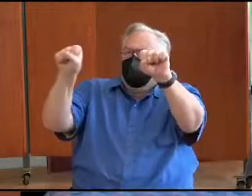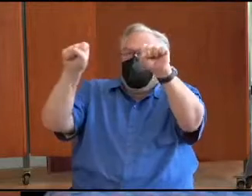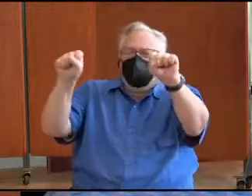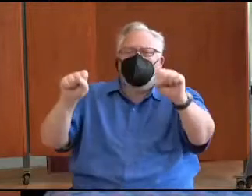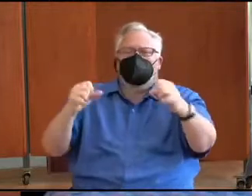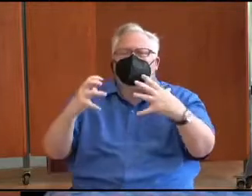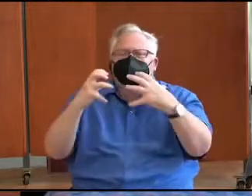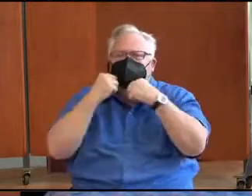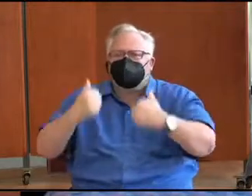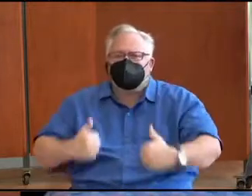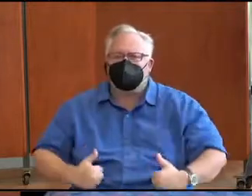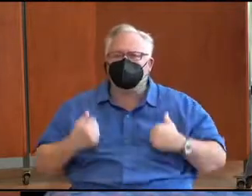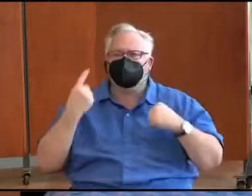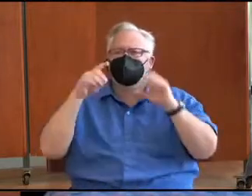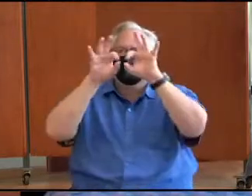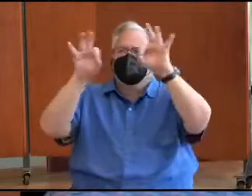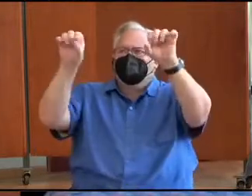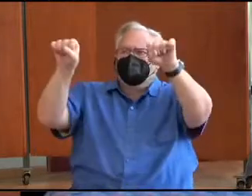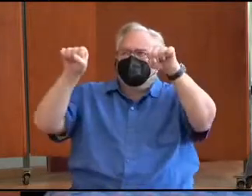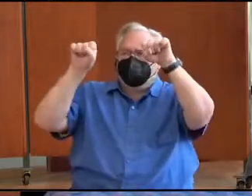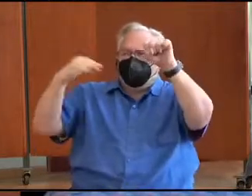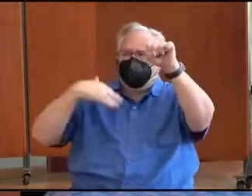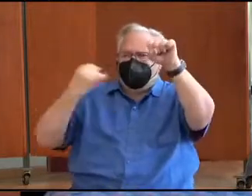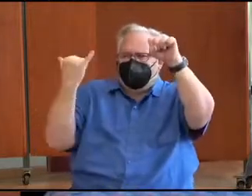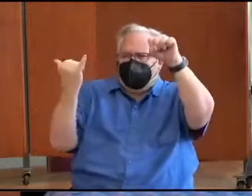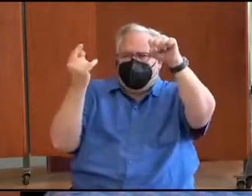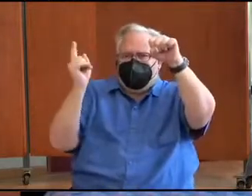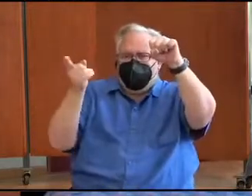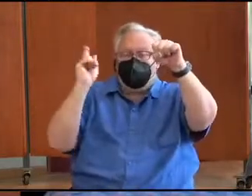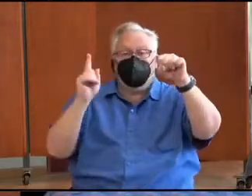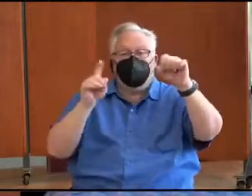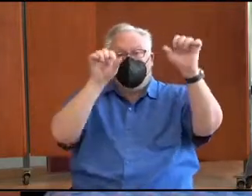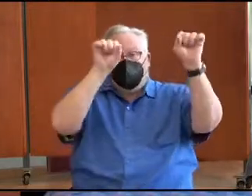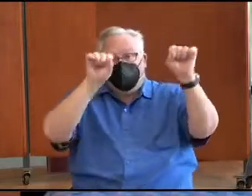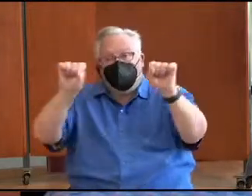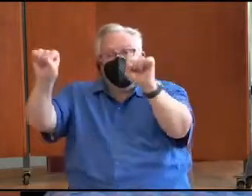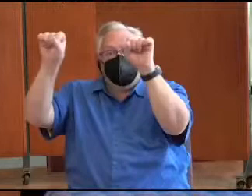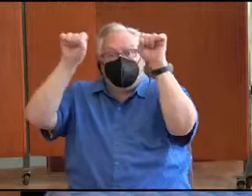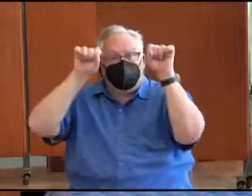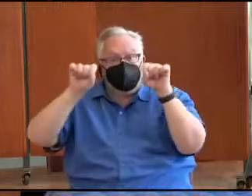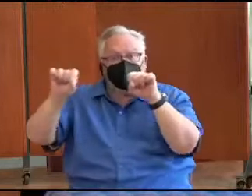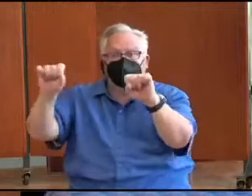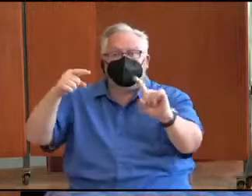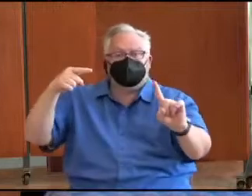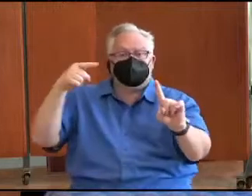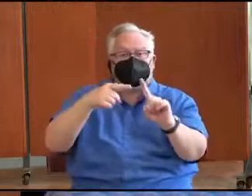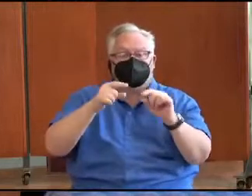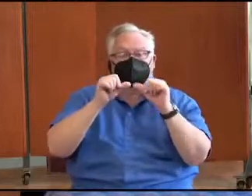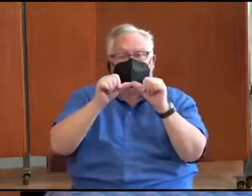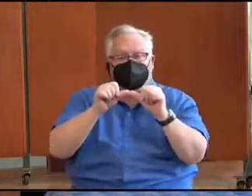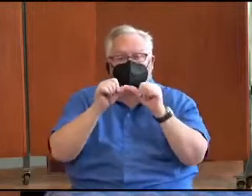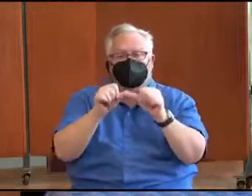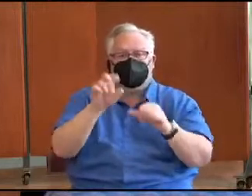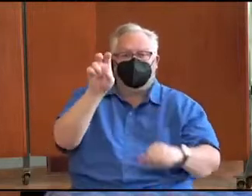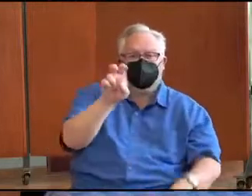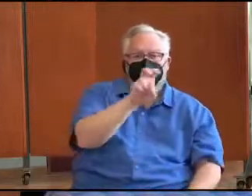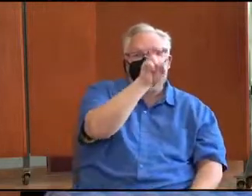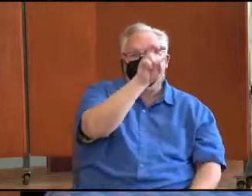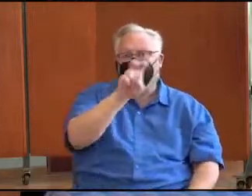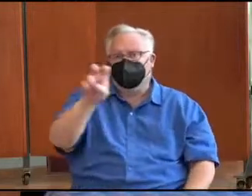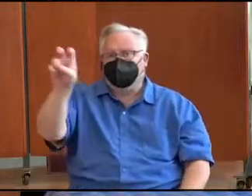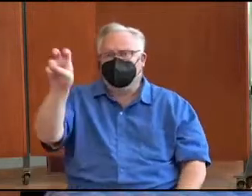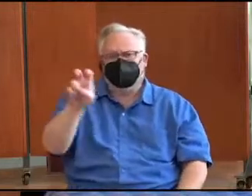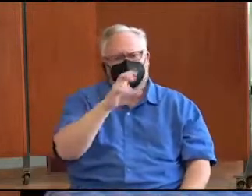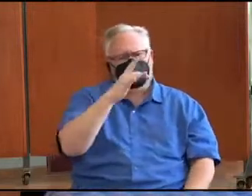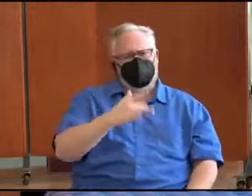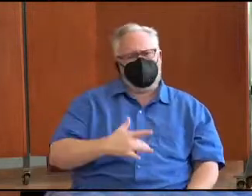my trapeze bar of the moment. It carries me along at a certain steady rate of swing, and I have the